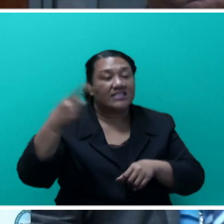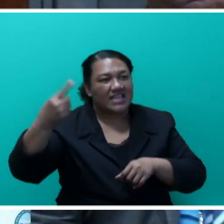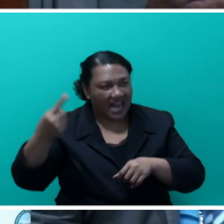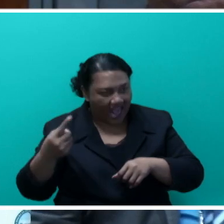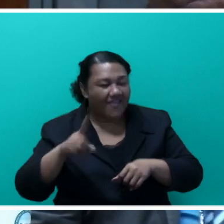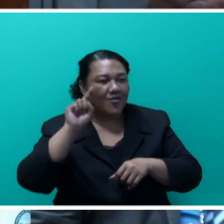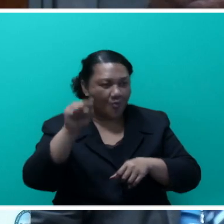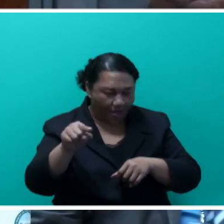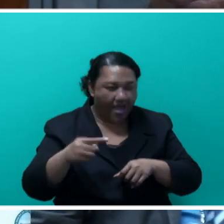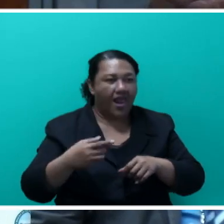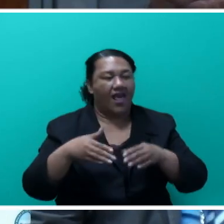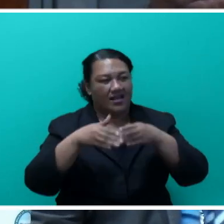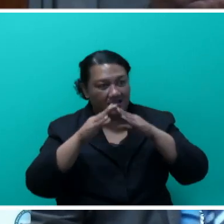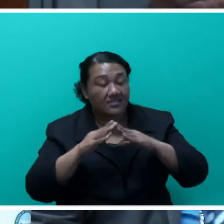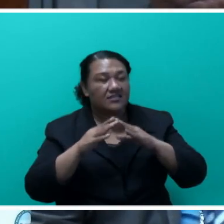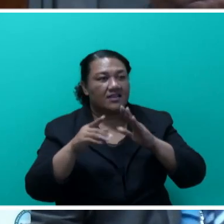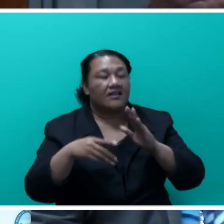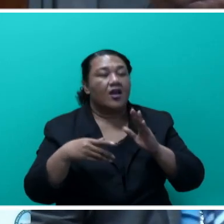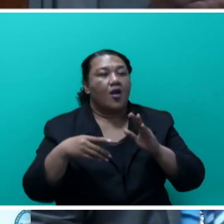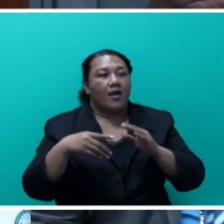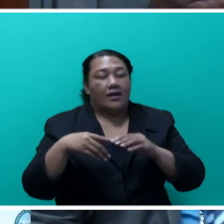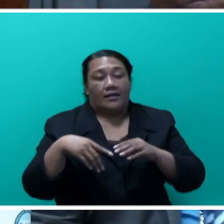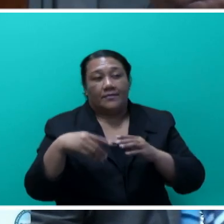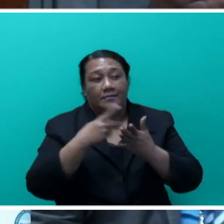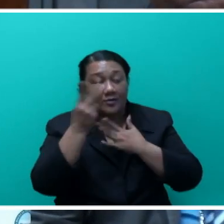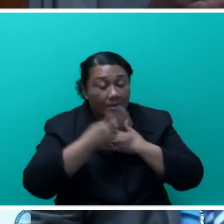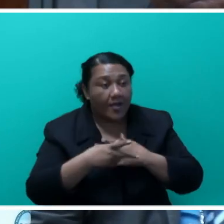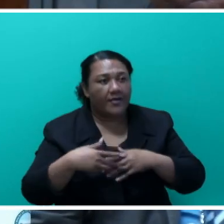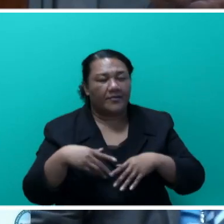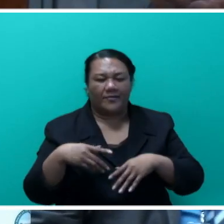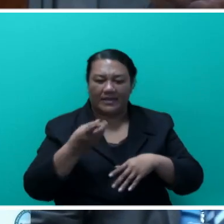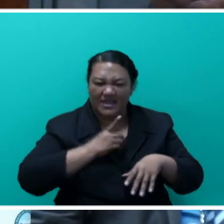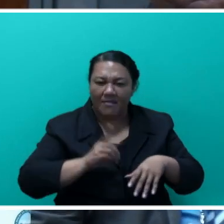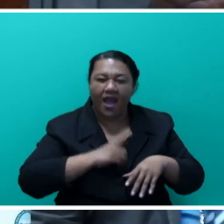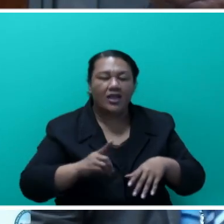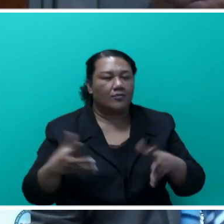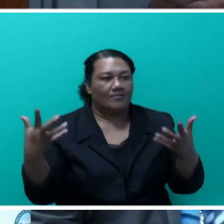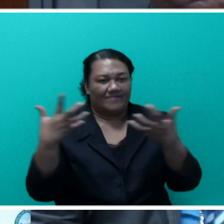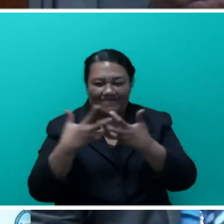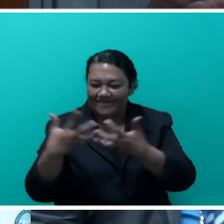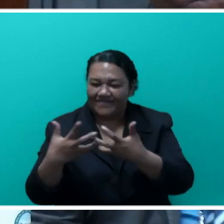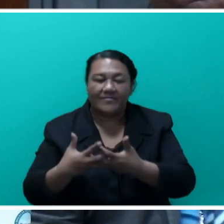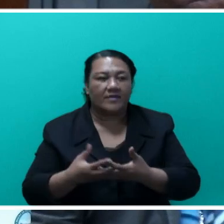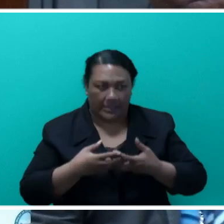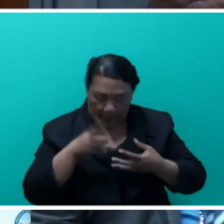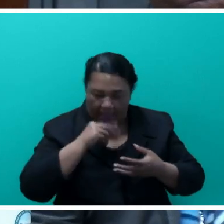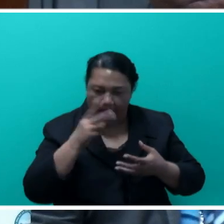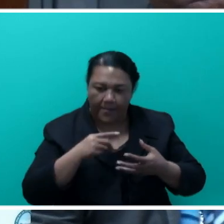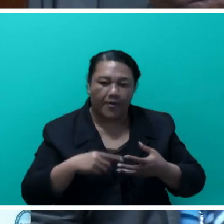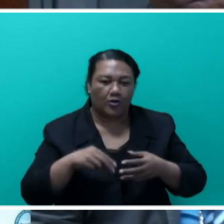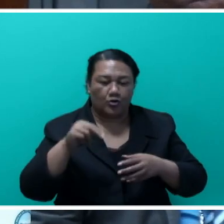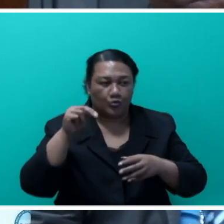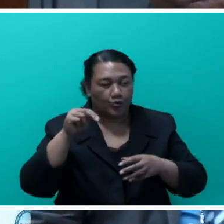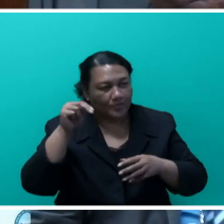Housing Policy to cater for the increasing demand and complexities of housing issues. First, in October